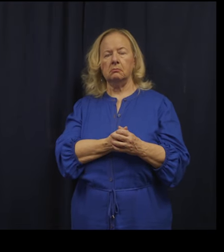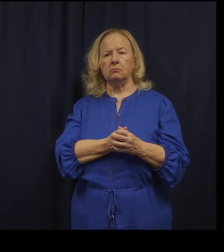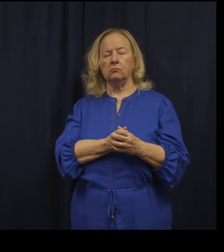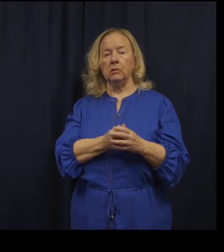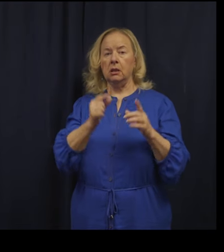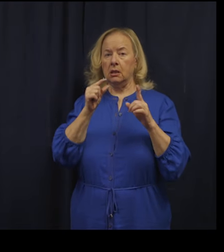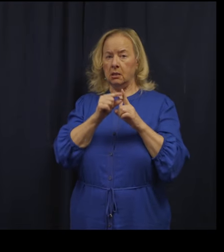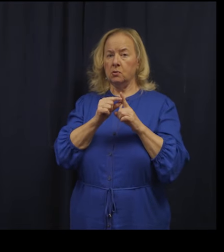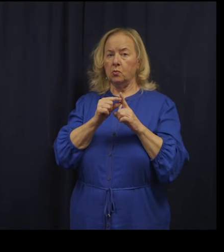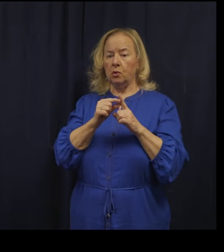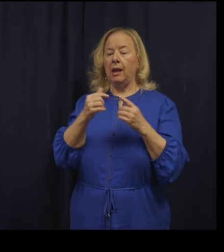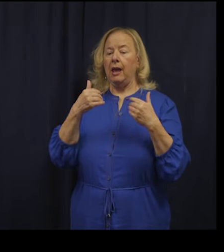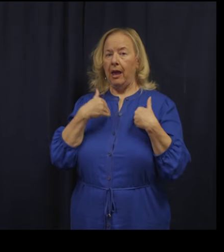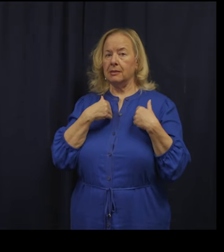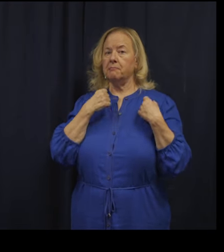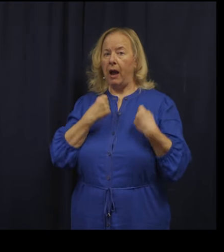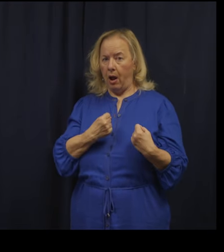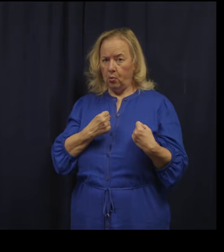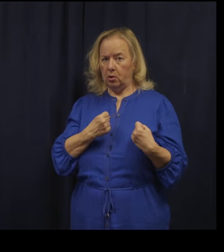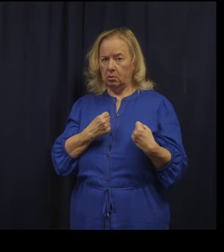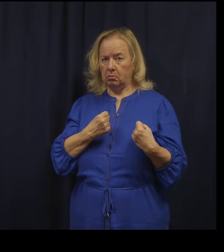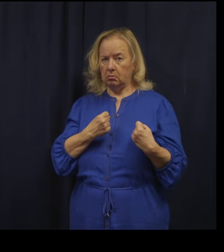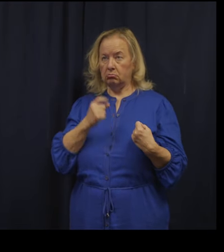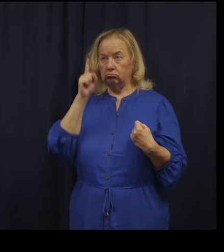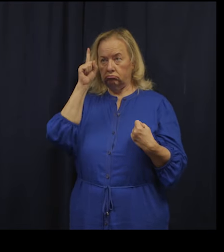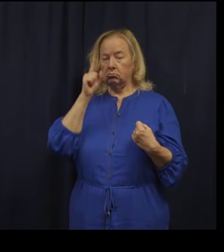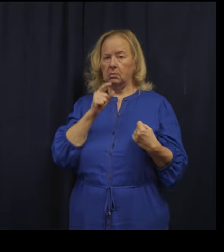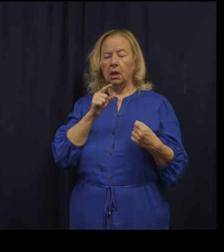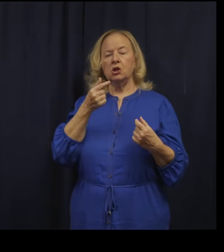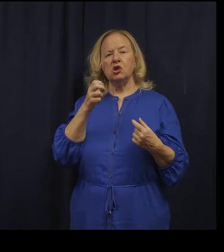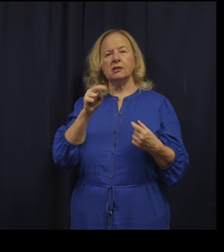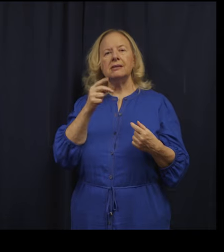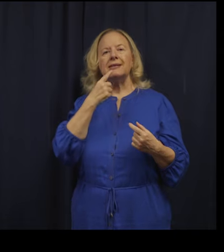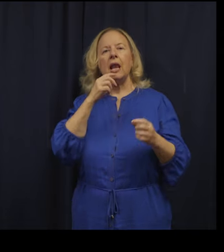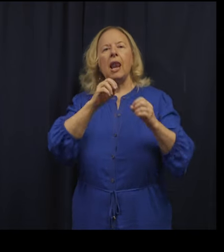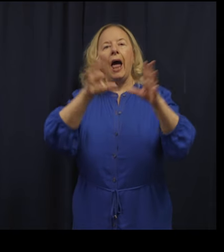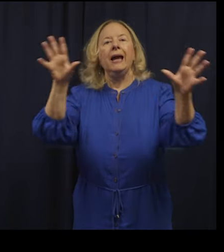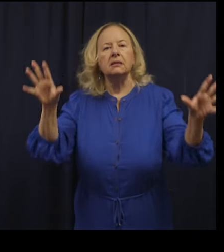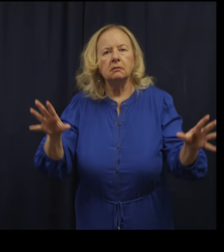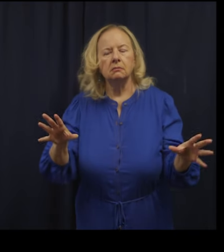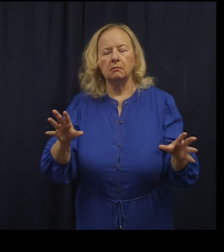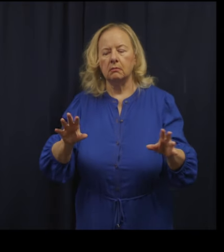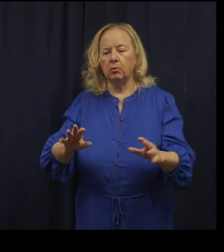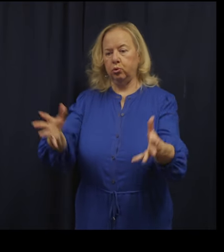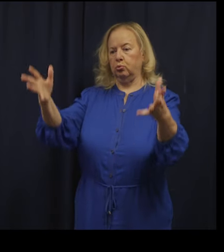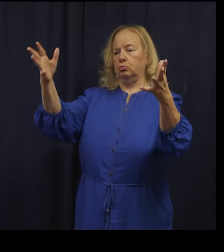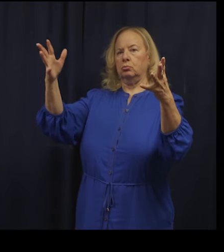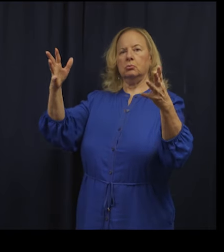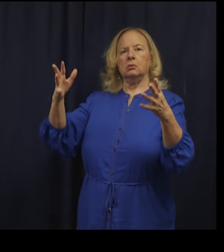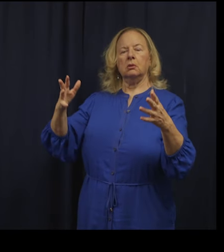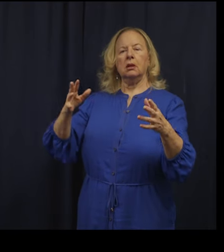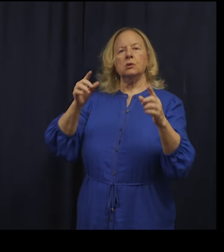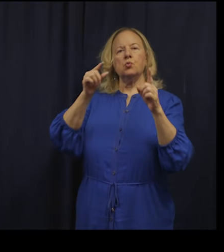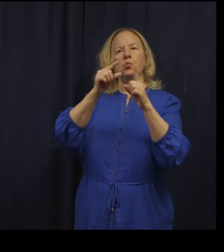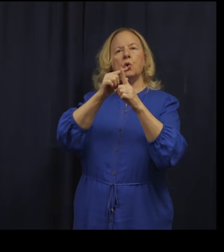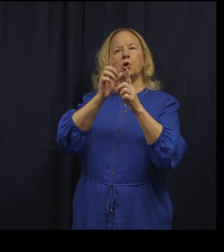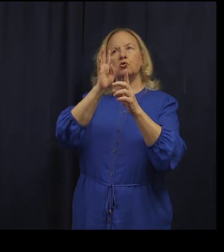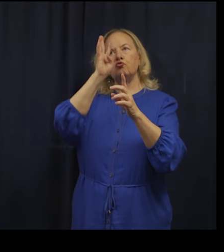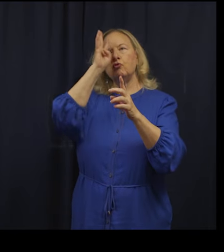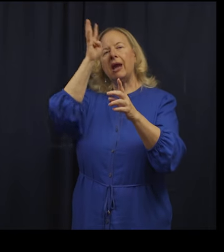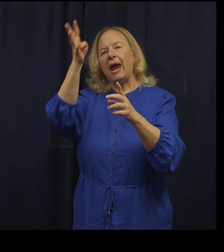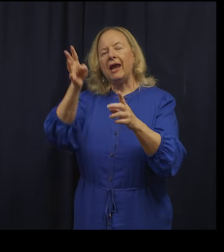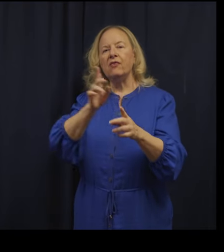His word has power. So in Genesis, God says light. Light is manifested. His words create